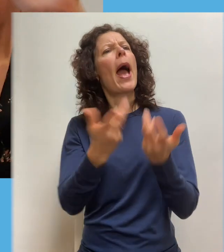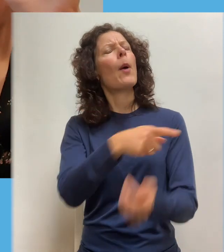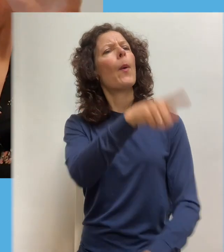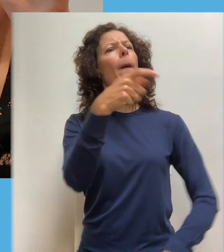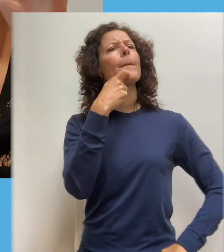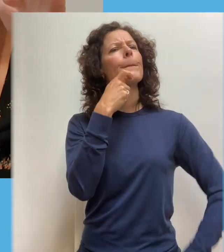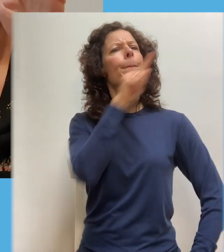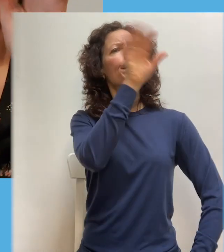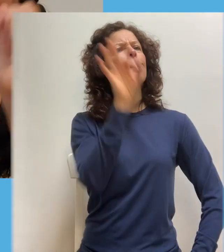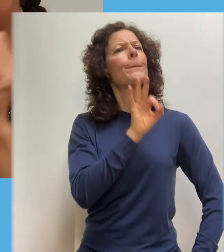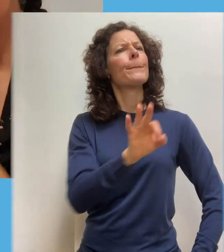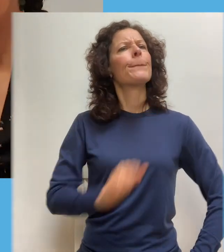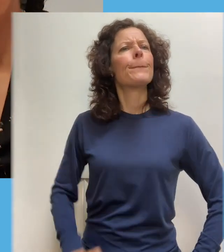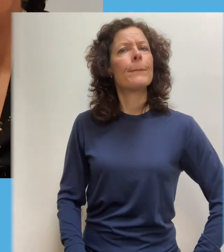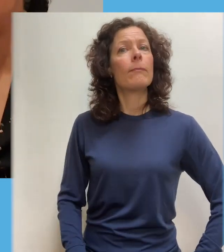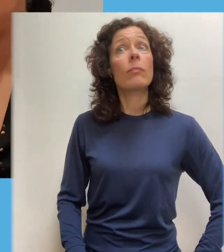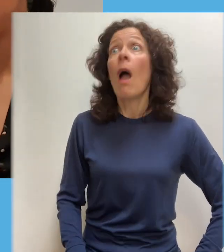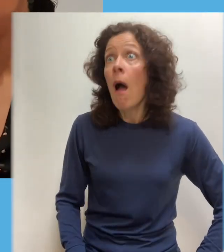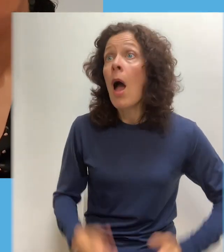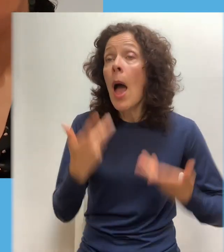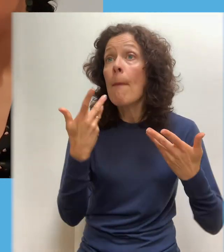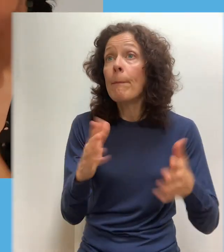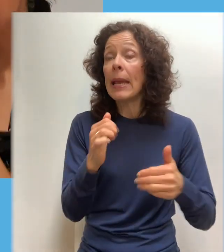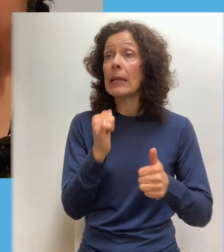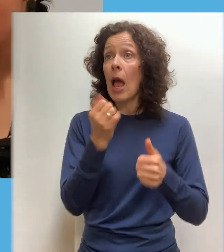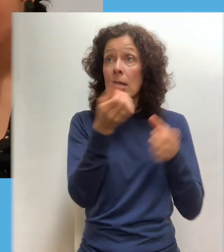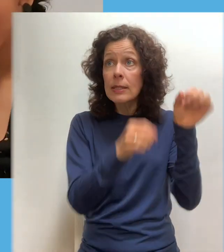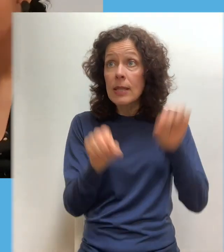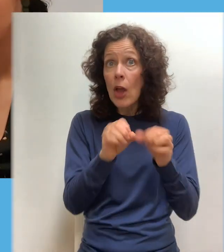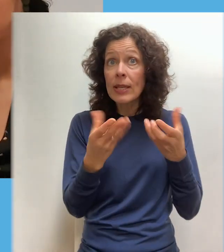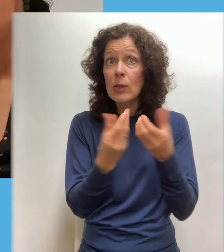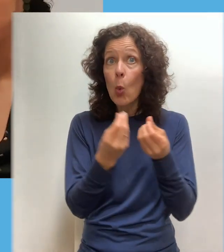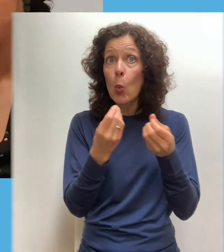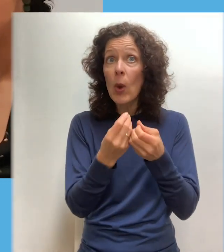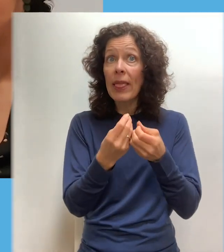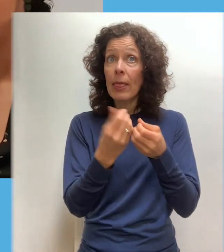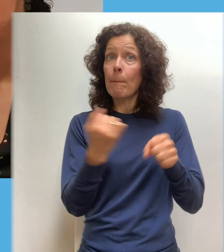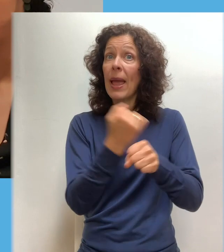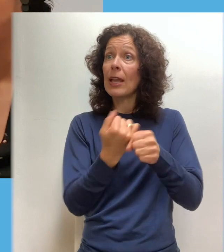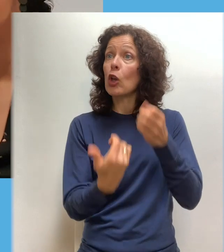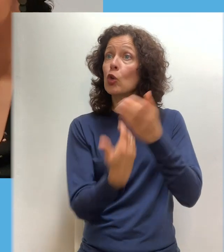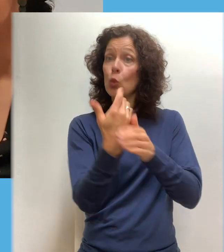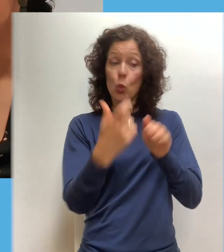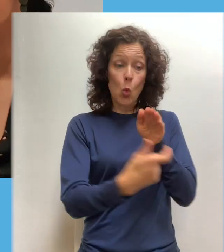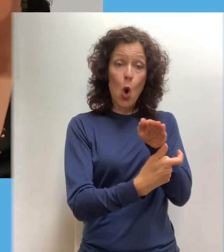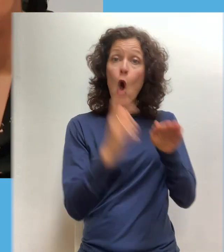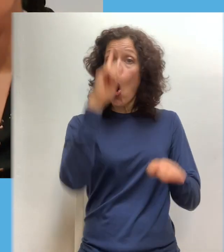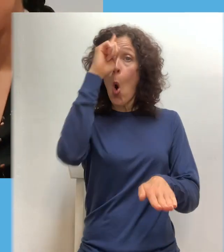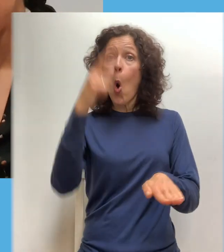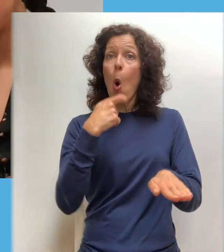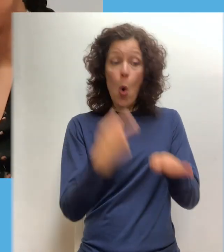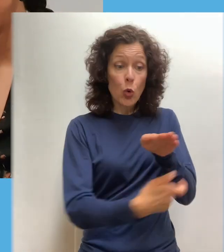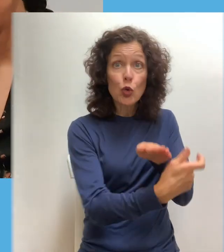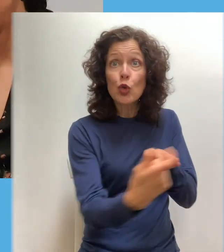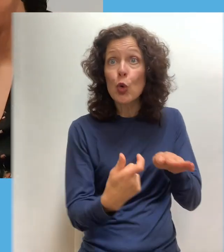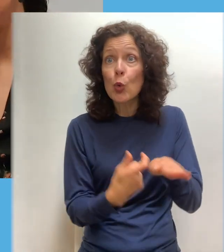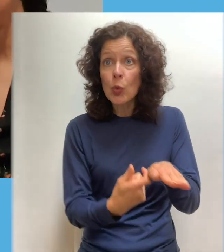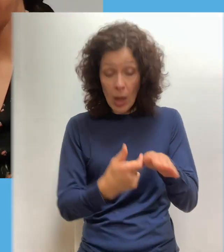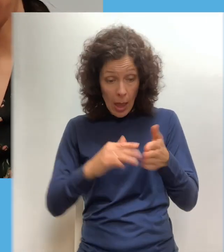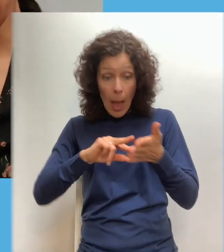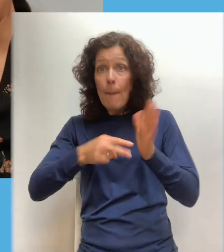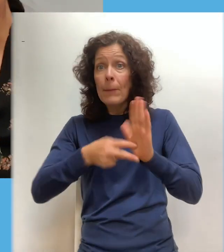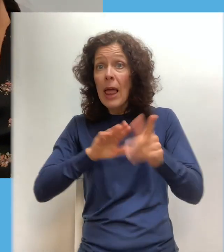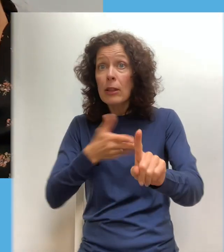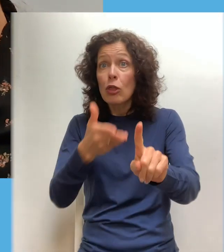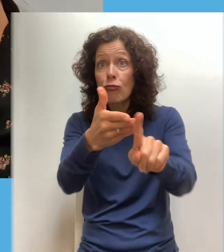"He did science with the farrier," said Ellie. "He did geography and maths when he planned the journey," said Anaya.